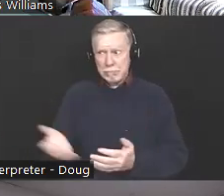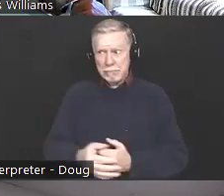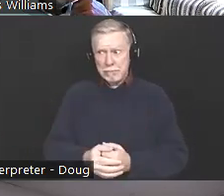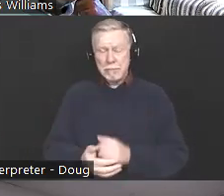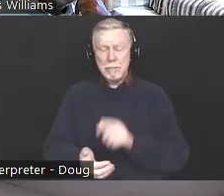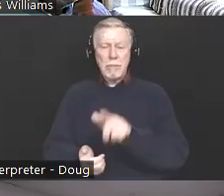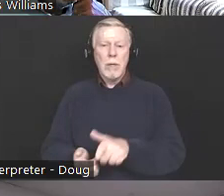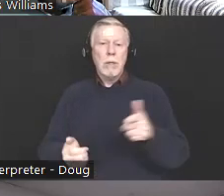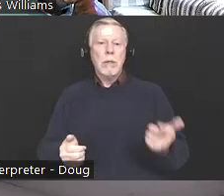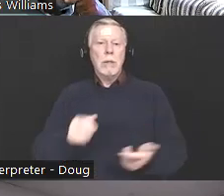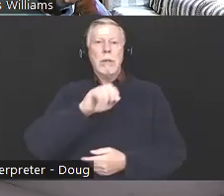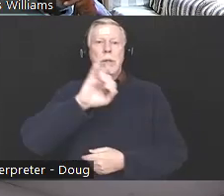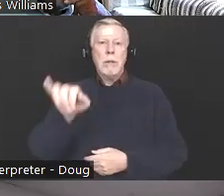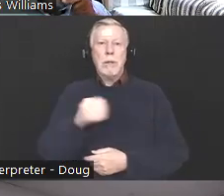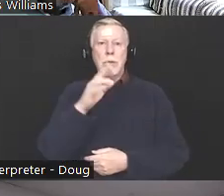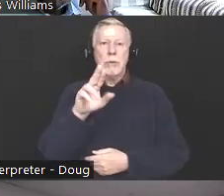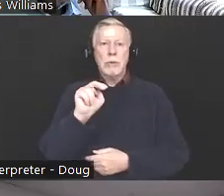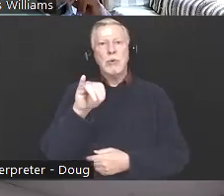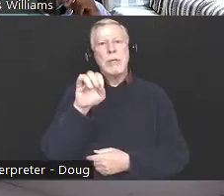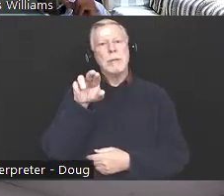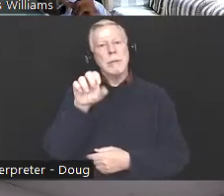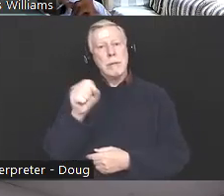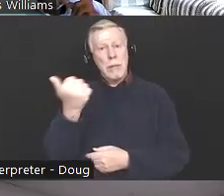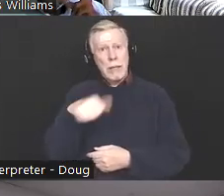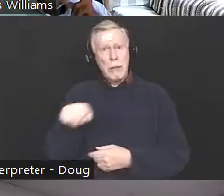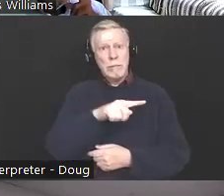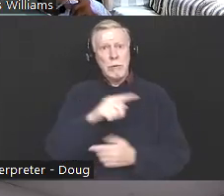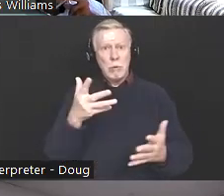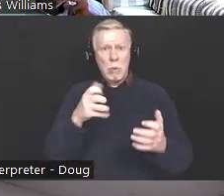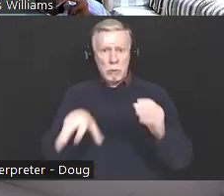Anyone else from that group want to add any other headlines?